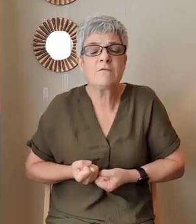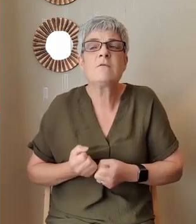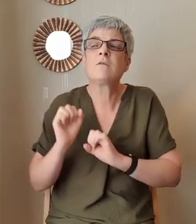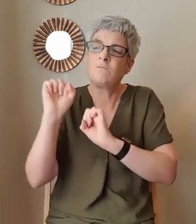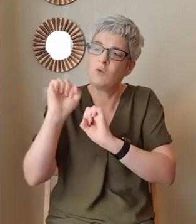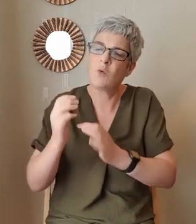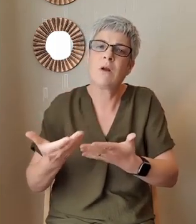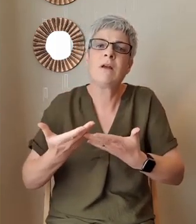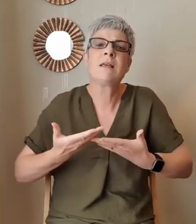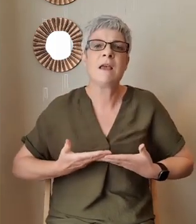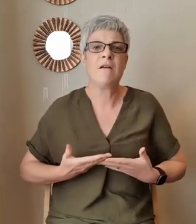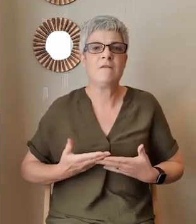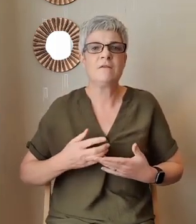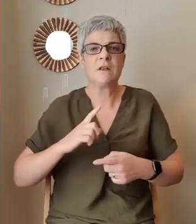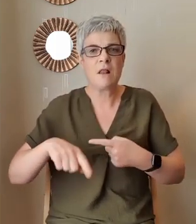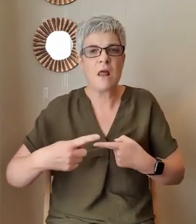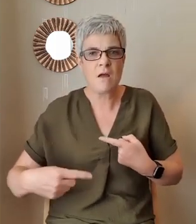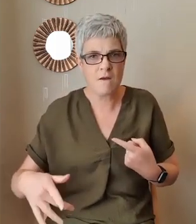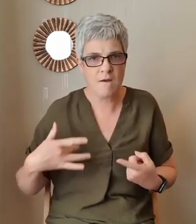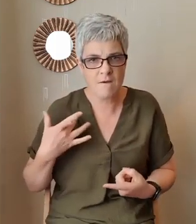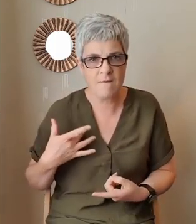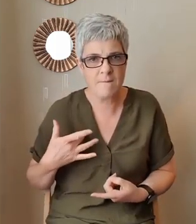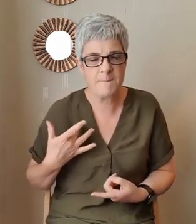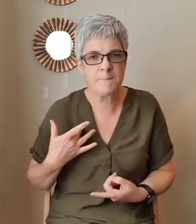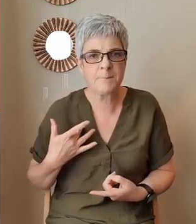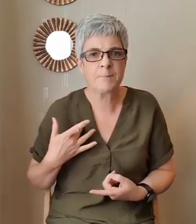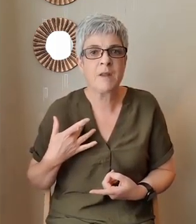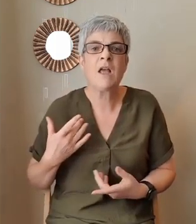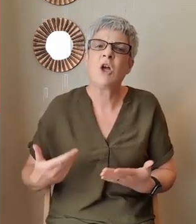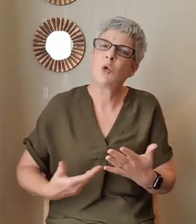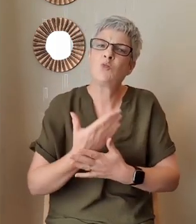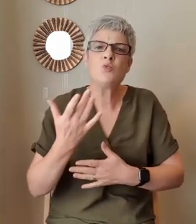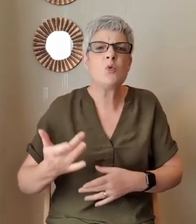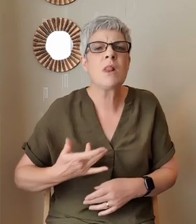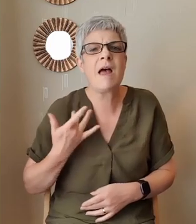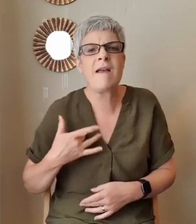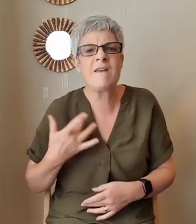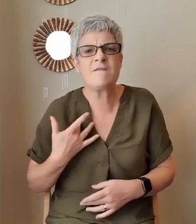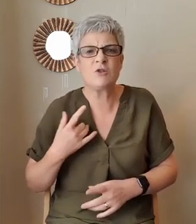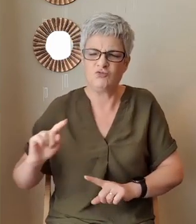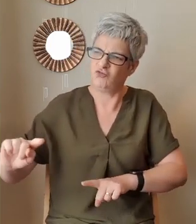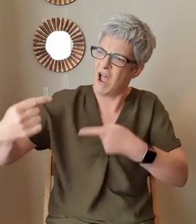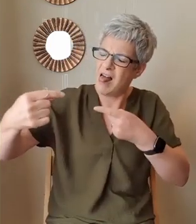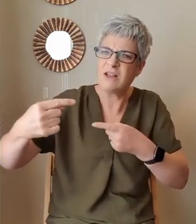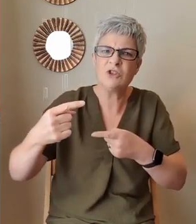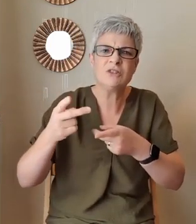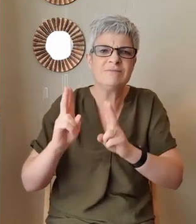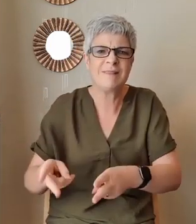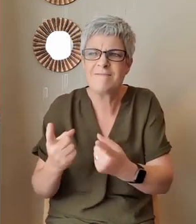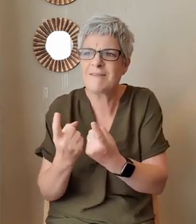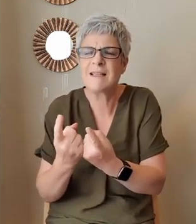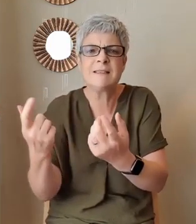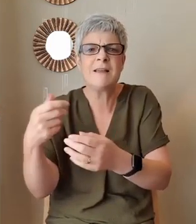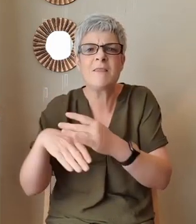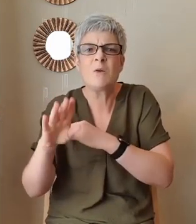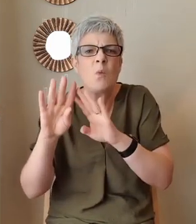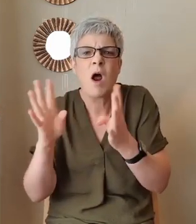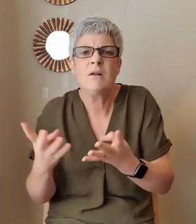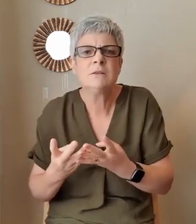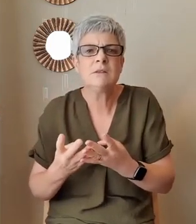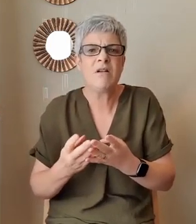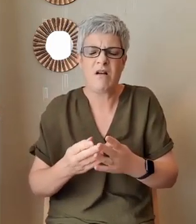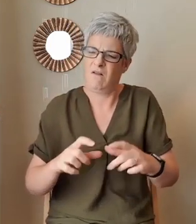eternal life. New life to challenge all that is deathly in our world. New life to challenge